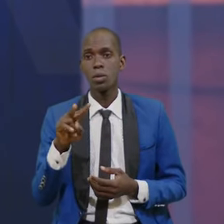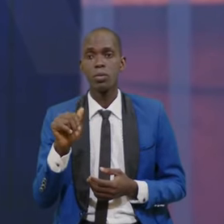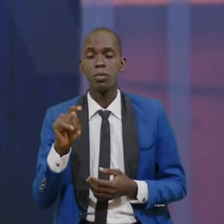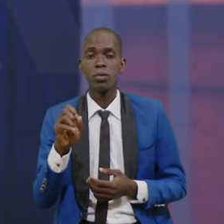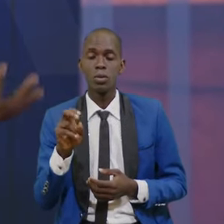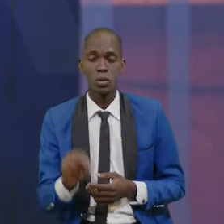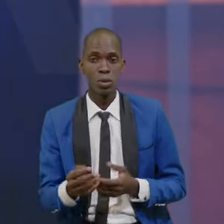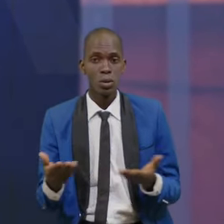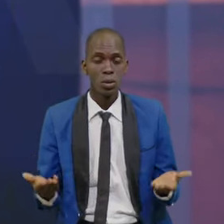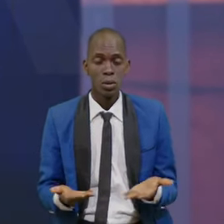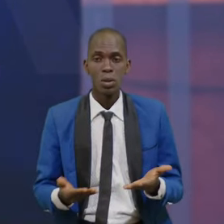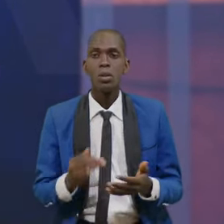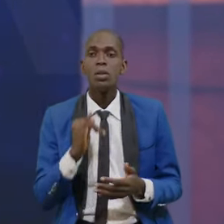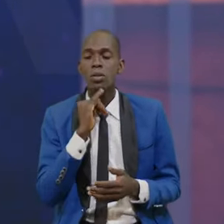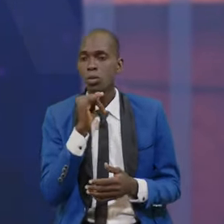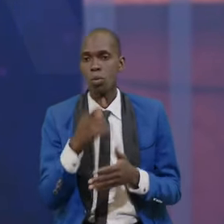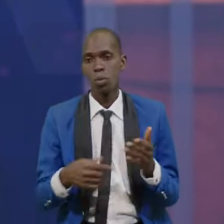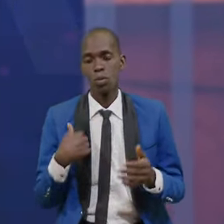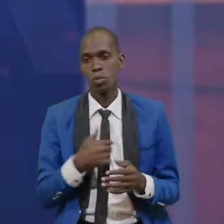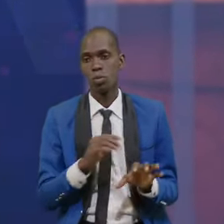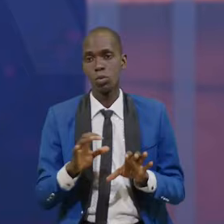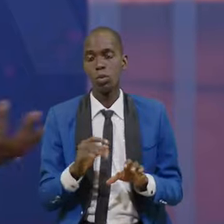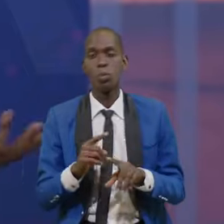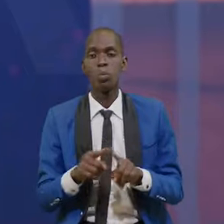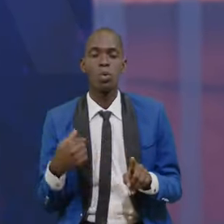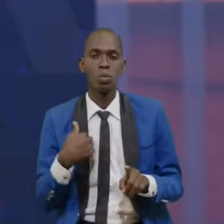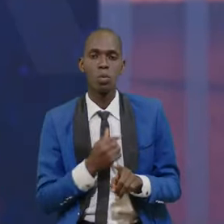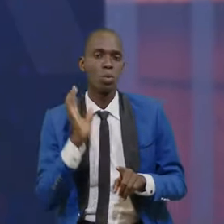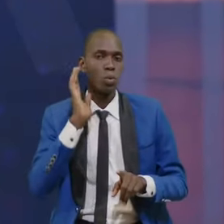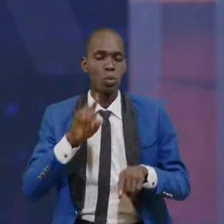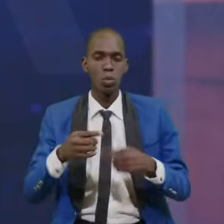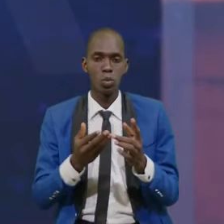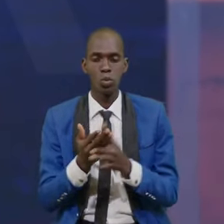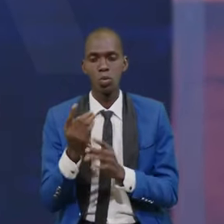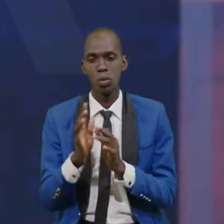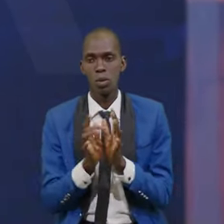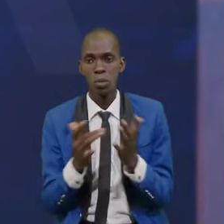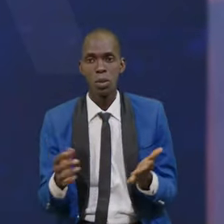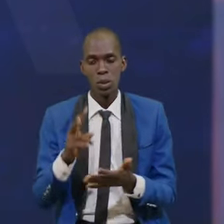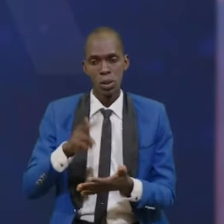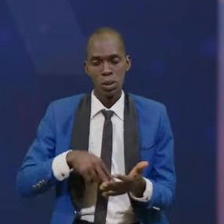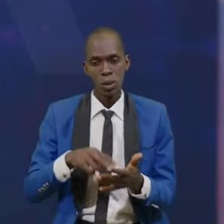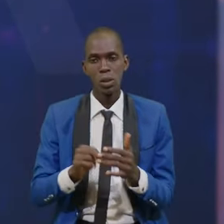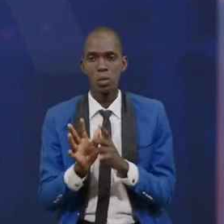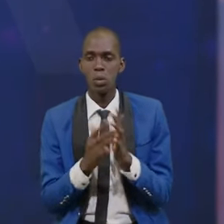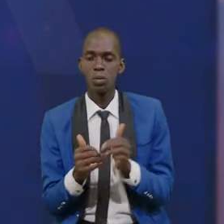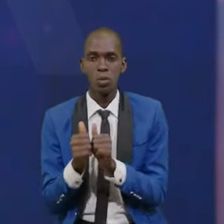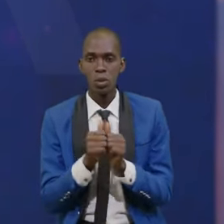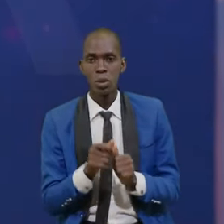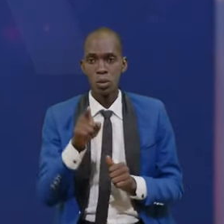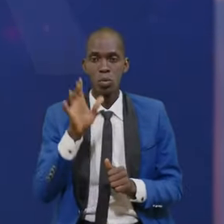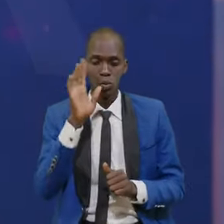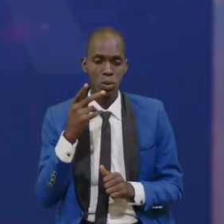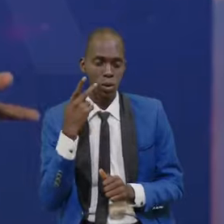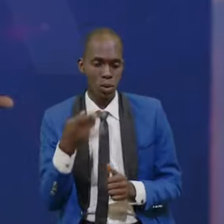of God. I believe you have your Bible and we're going to read the Bible together. You see it yourself. Where are